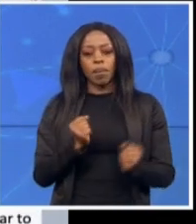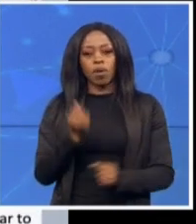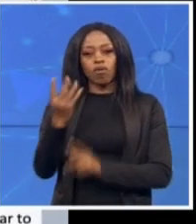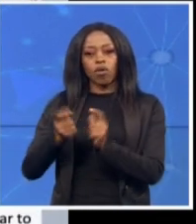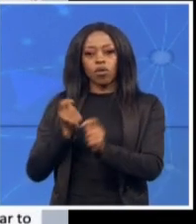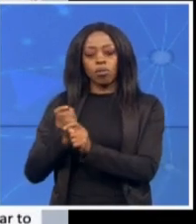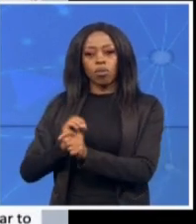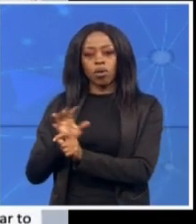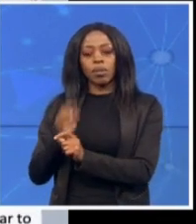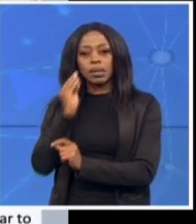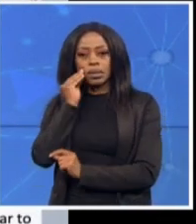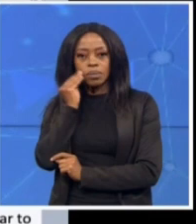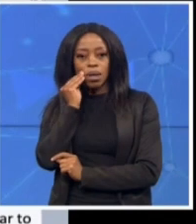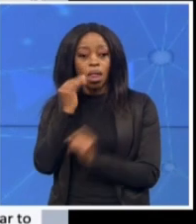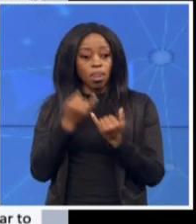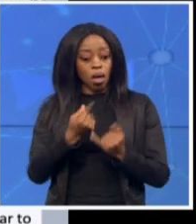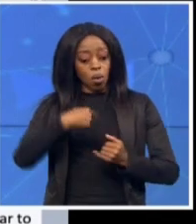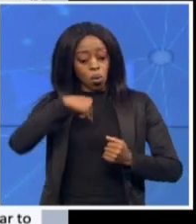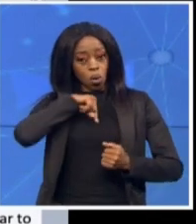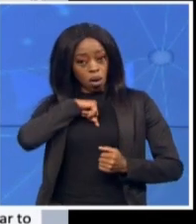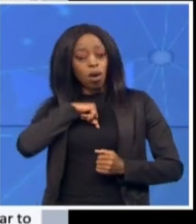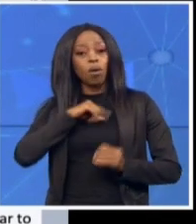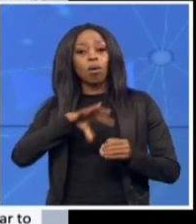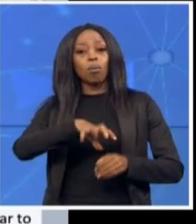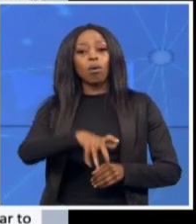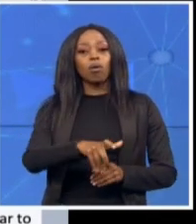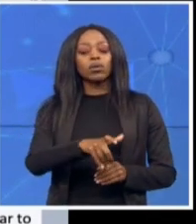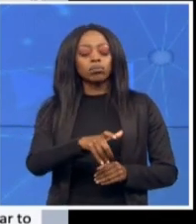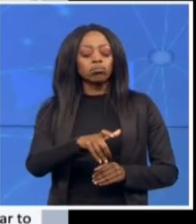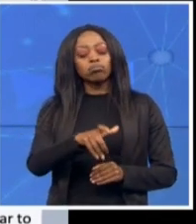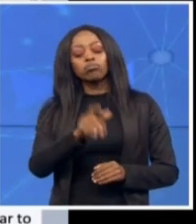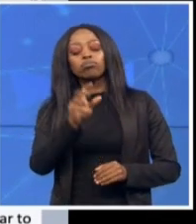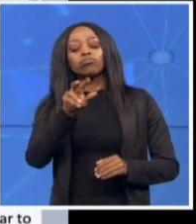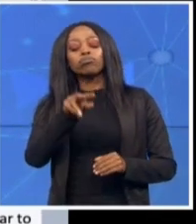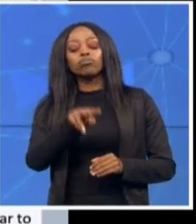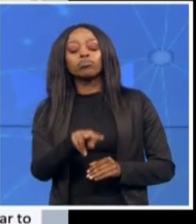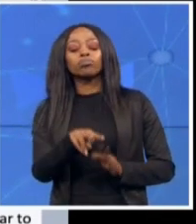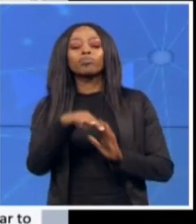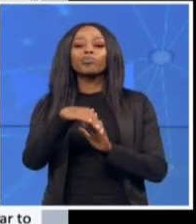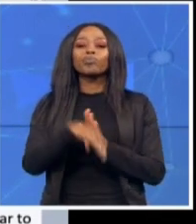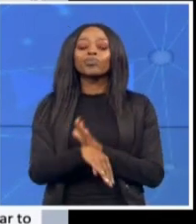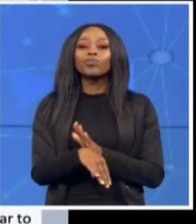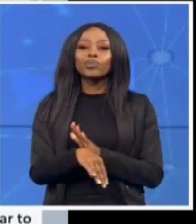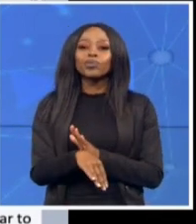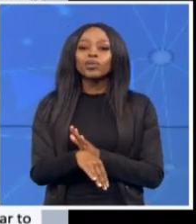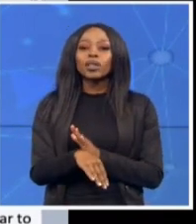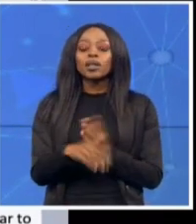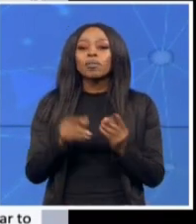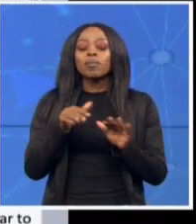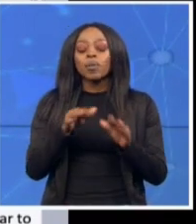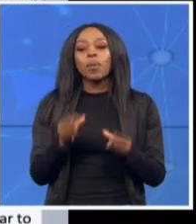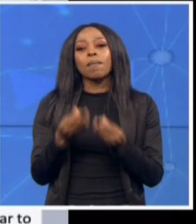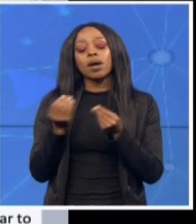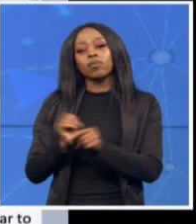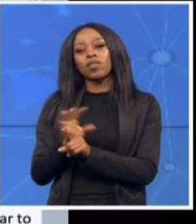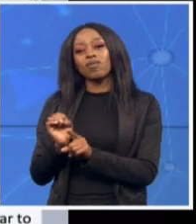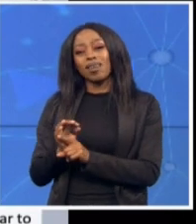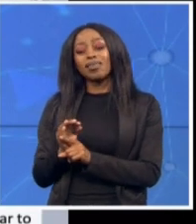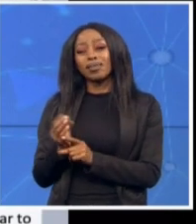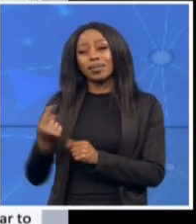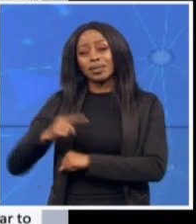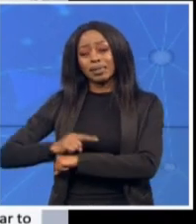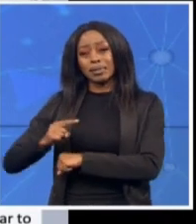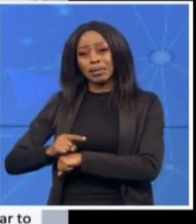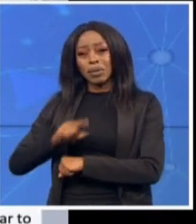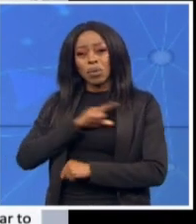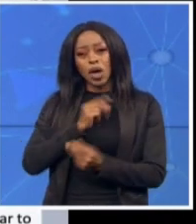province, we are starting to see decreases in the number of daily cases, an average of about just over 2,000 new diagnoses per day over the last